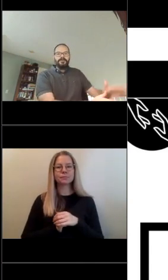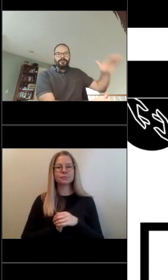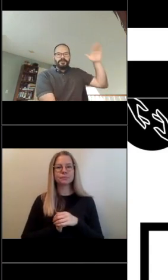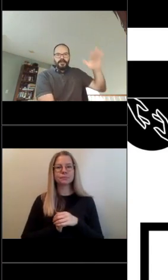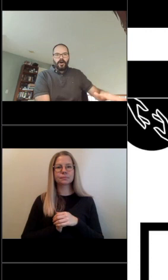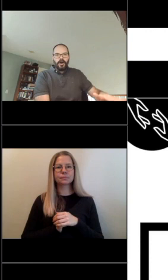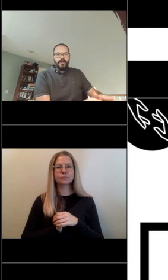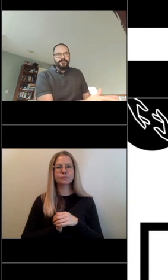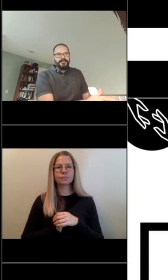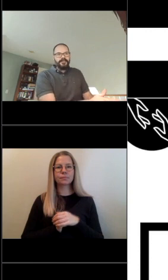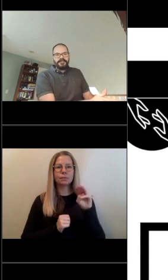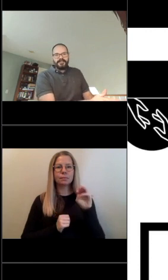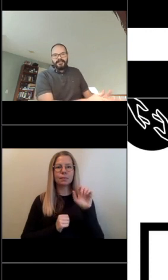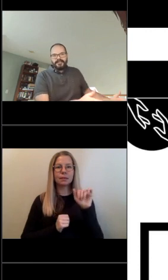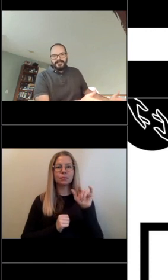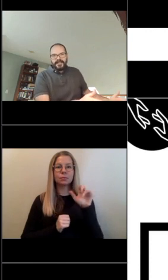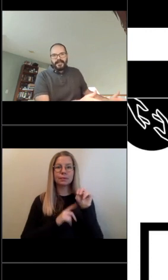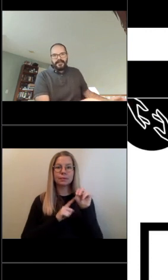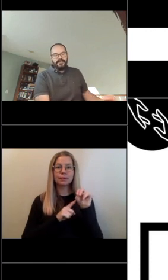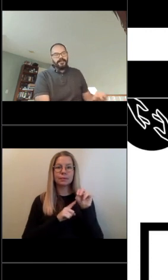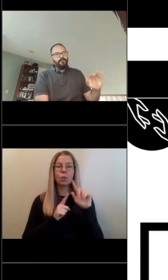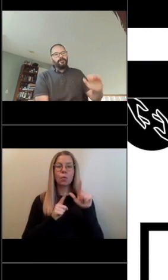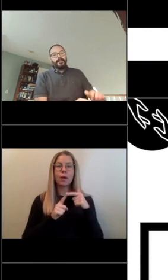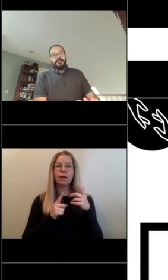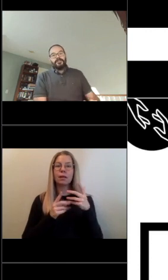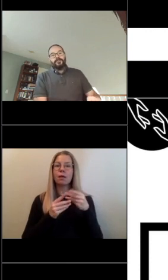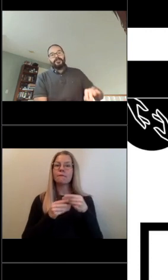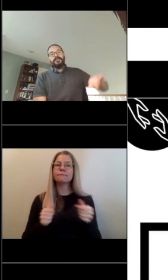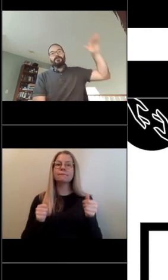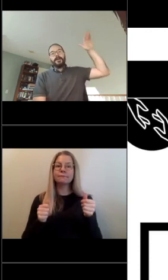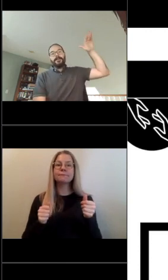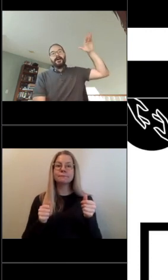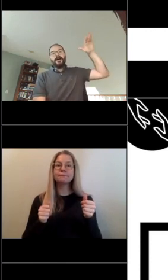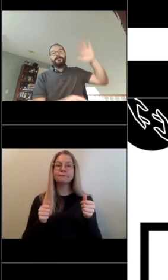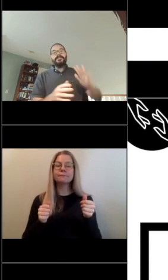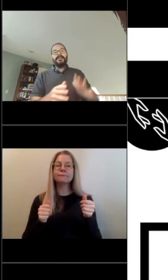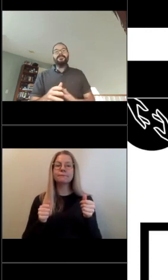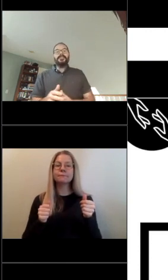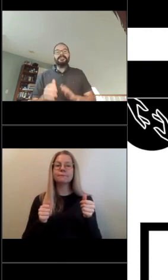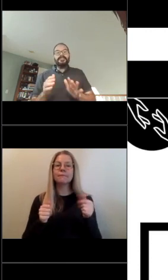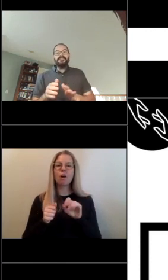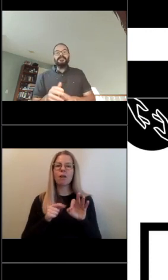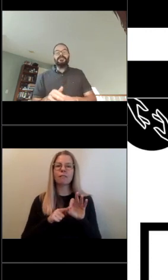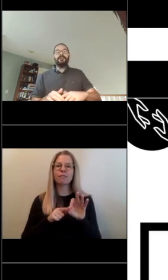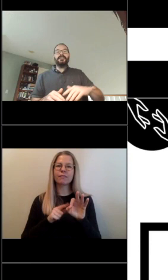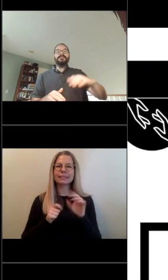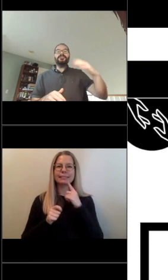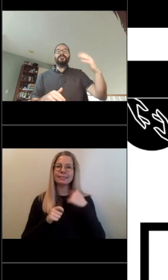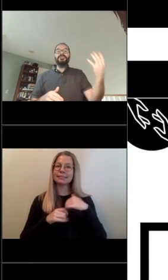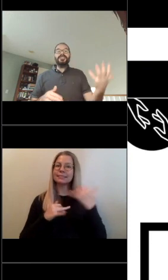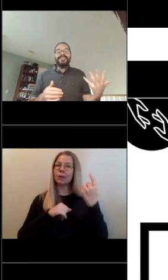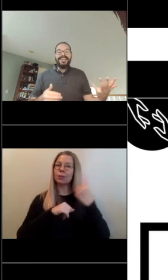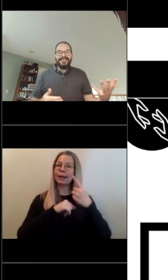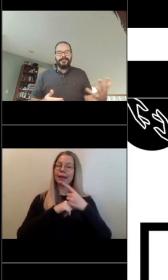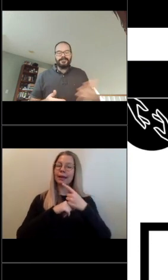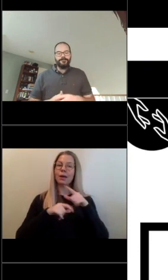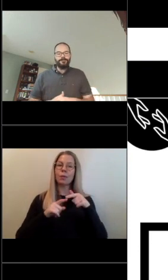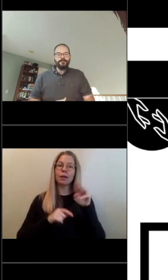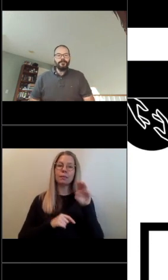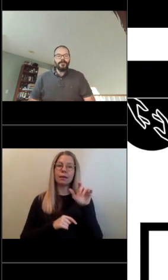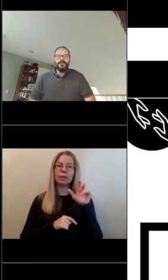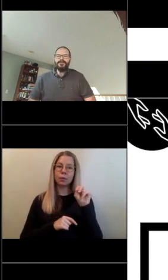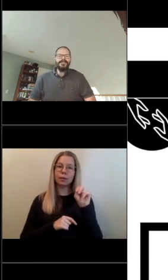when melatonin is off, it tells us this is day. And when melatonin is ramping up, it tells us this is the transition to